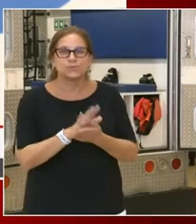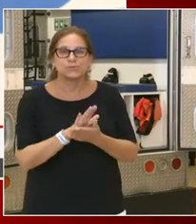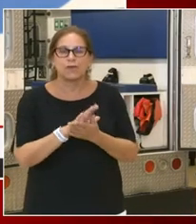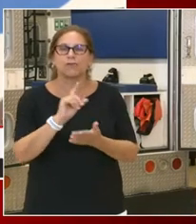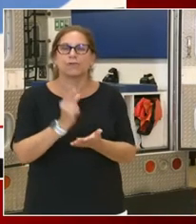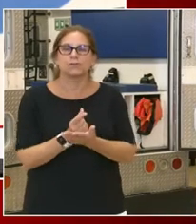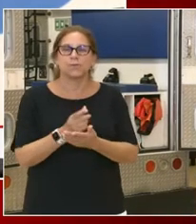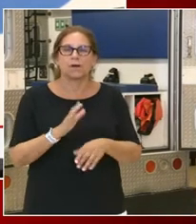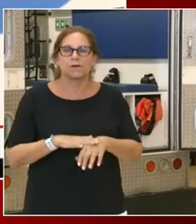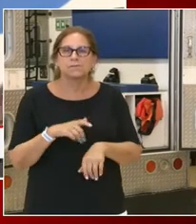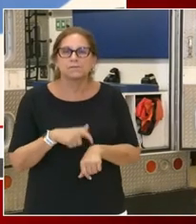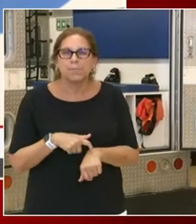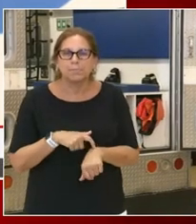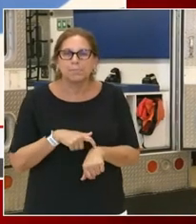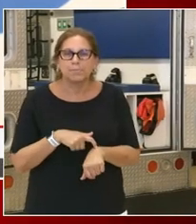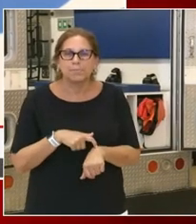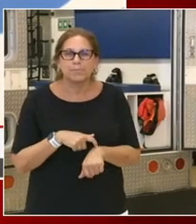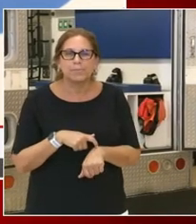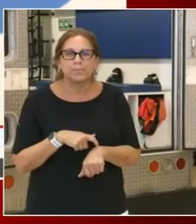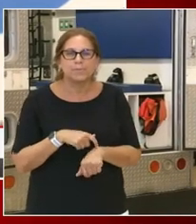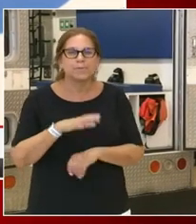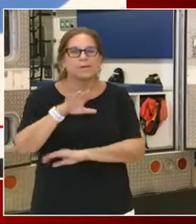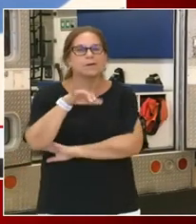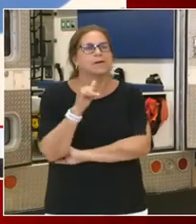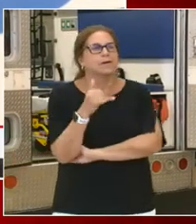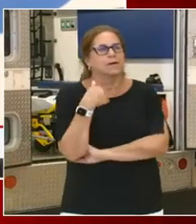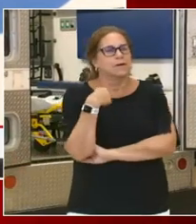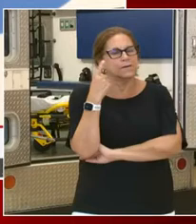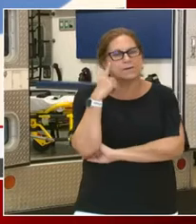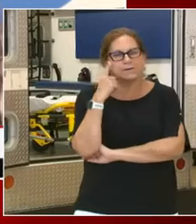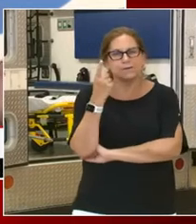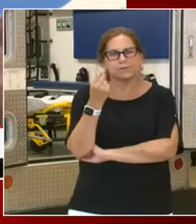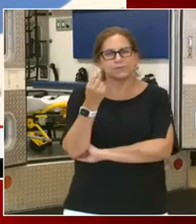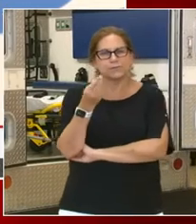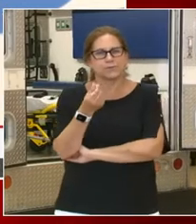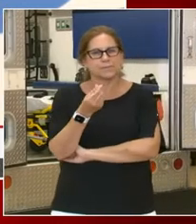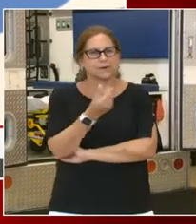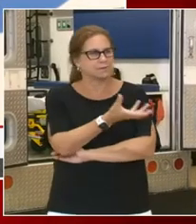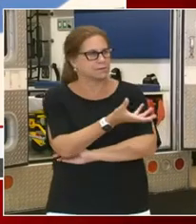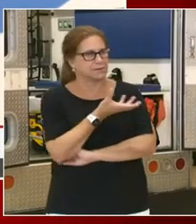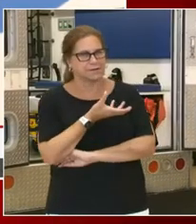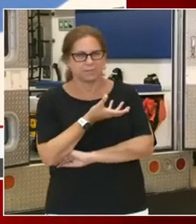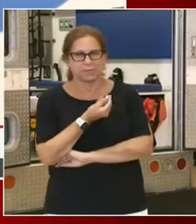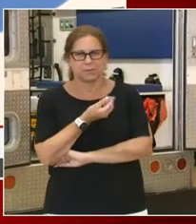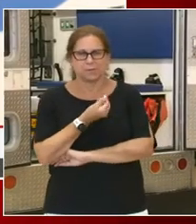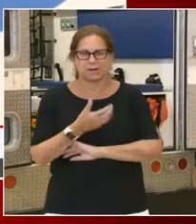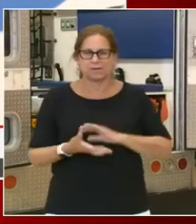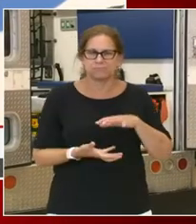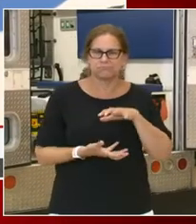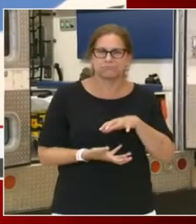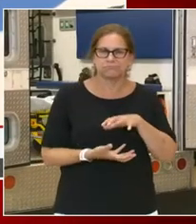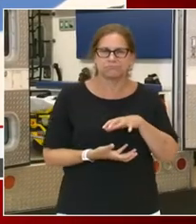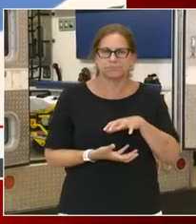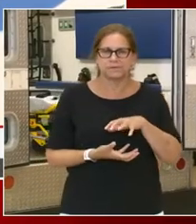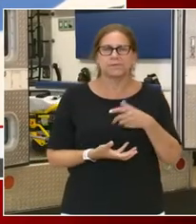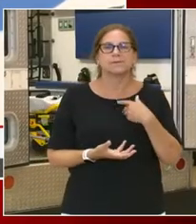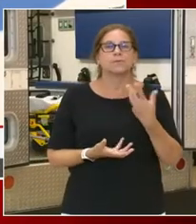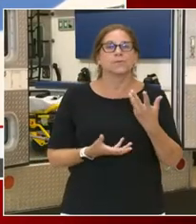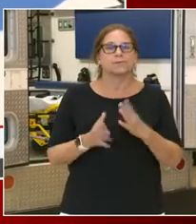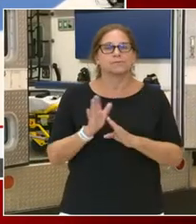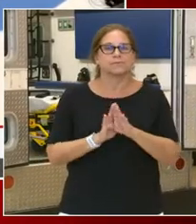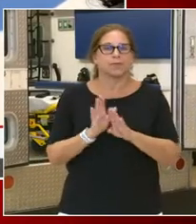hoping to take the money the Deputy Mayor has put aside and the Mayor has put in the budget and expand it to be able to reach more students next